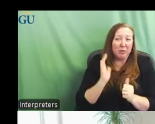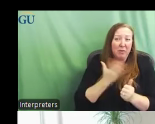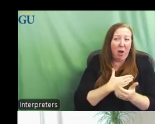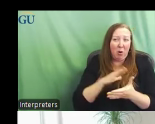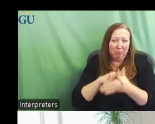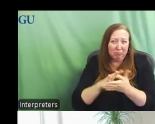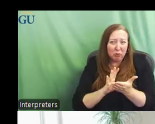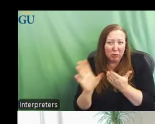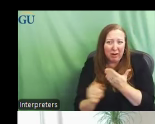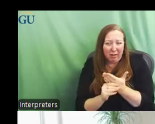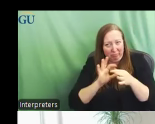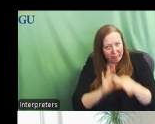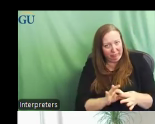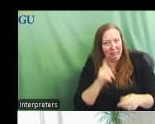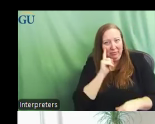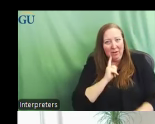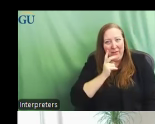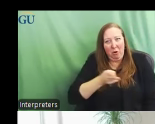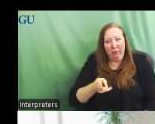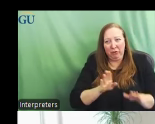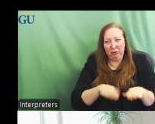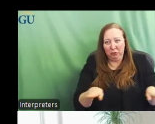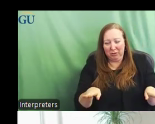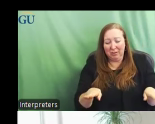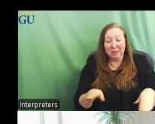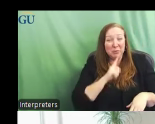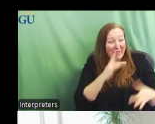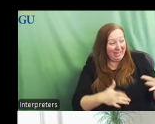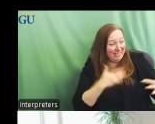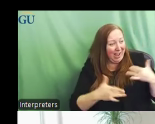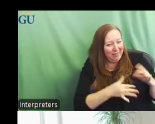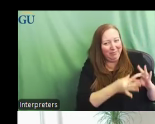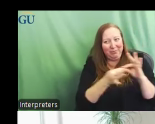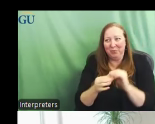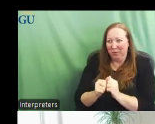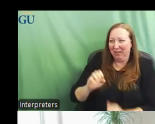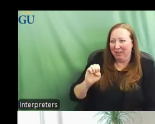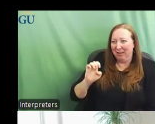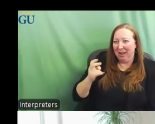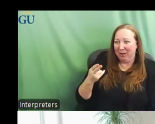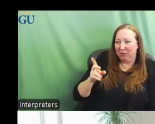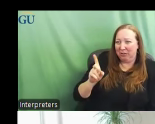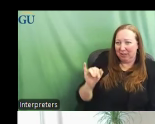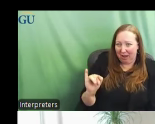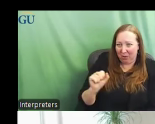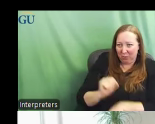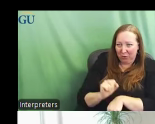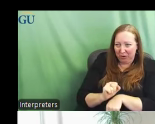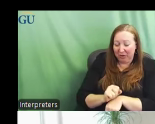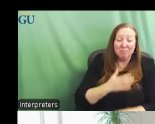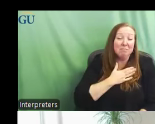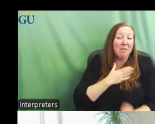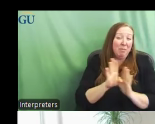really exciting place to be in terms of EHDI work. Again, my background is as a speech-language pathologist, so I